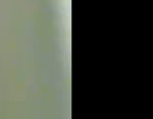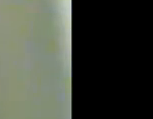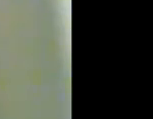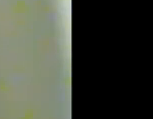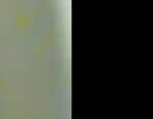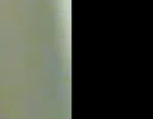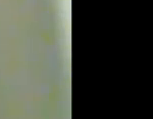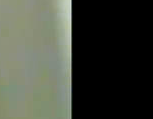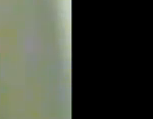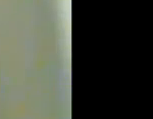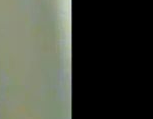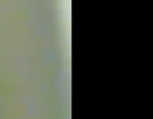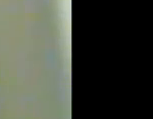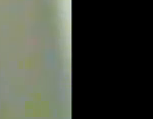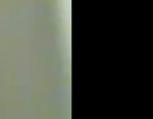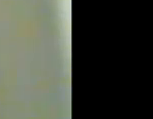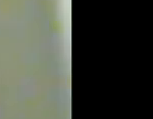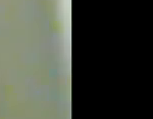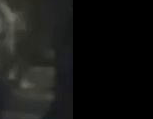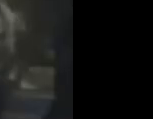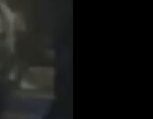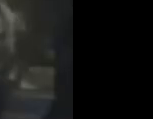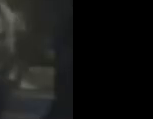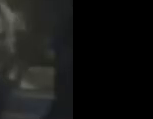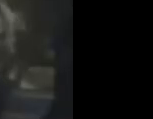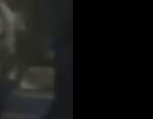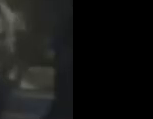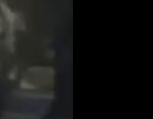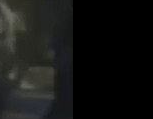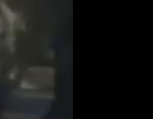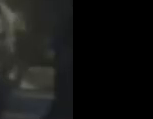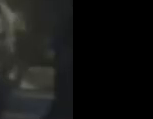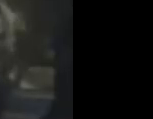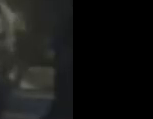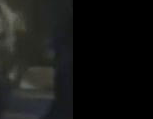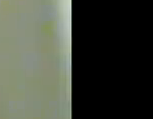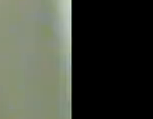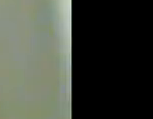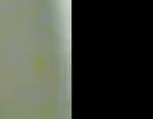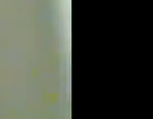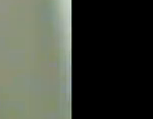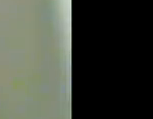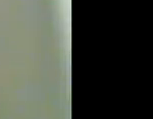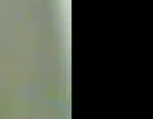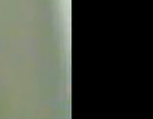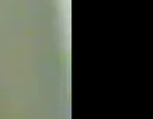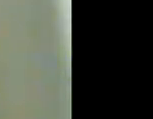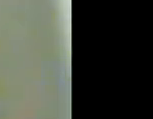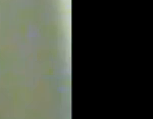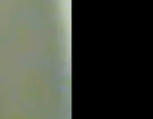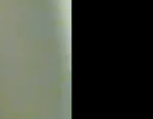needs to contact me, is Tiffany Ballard. Yeah, it's BLUE Aldrich, BALL.